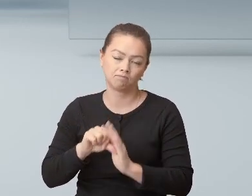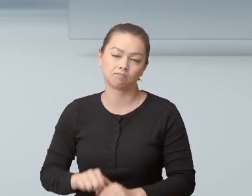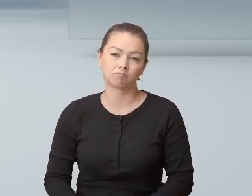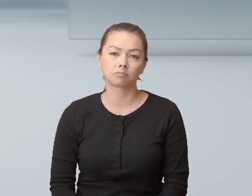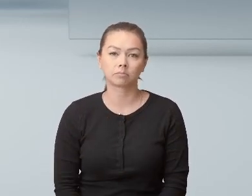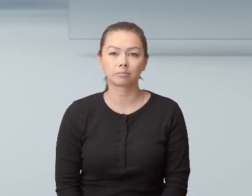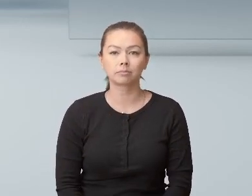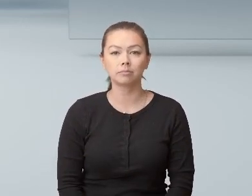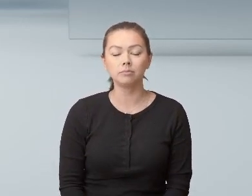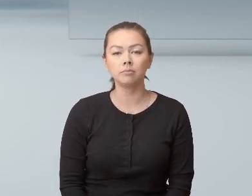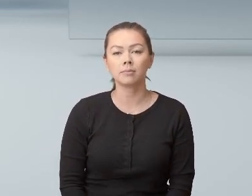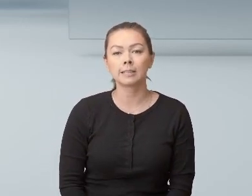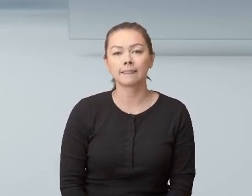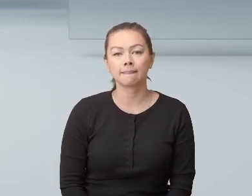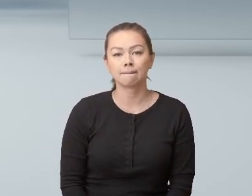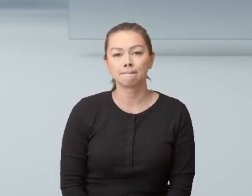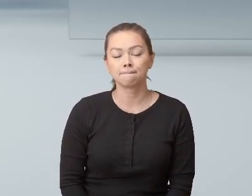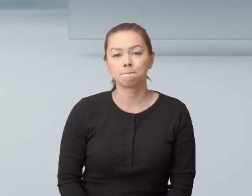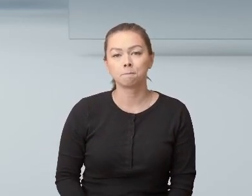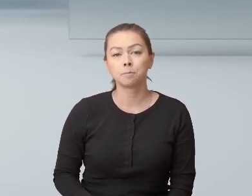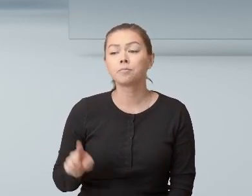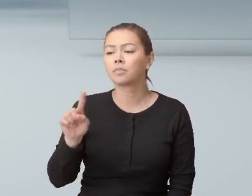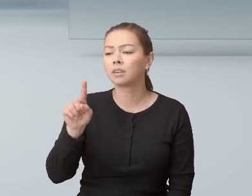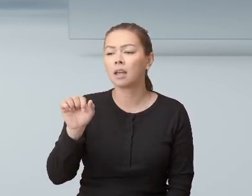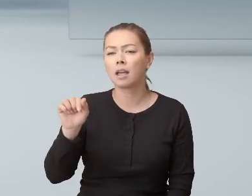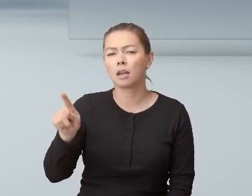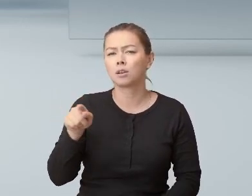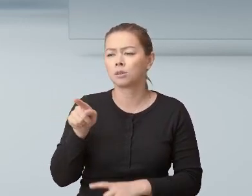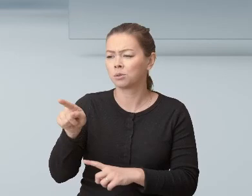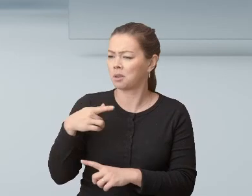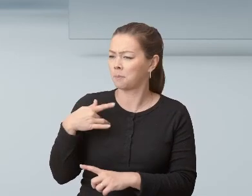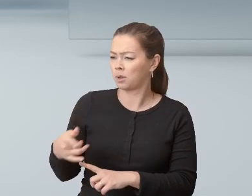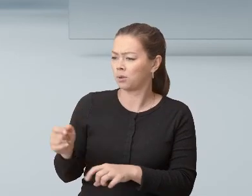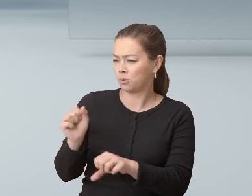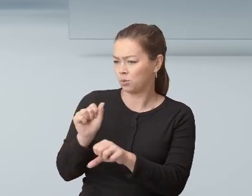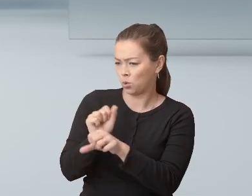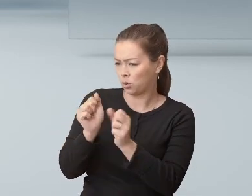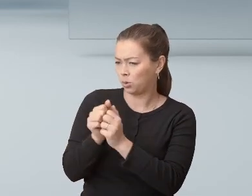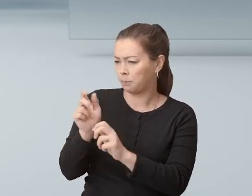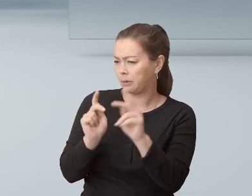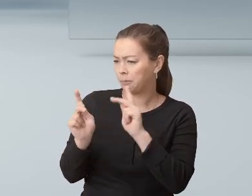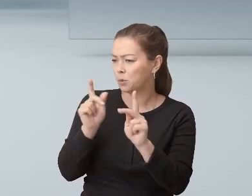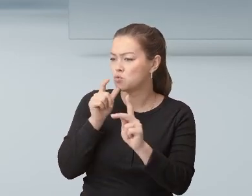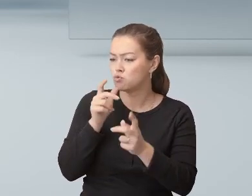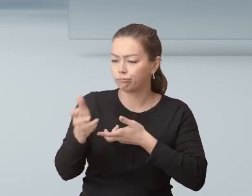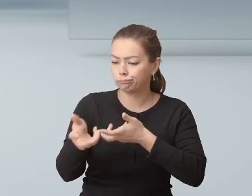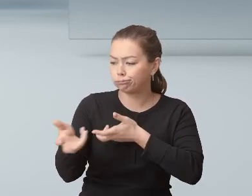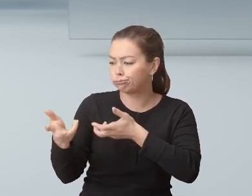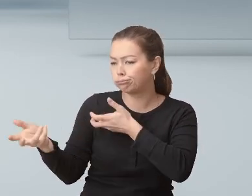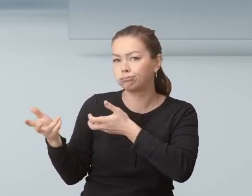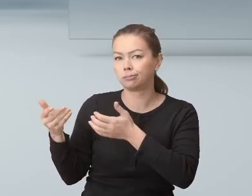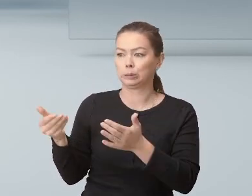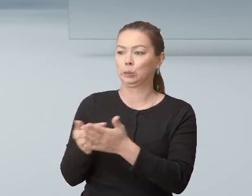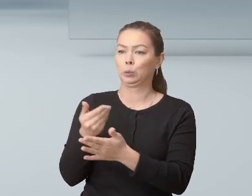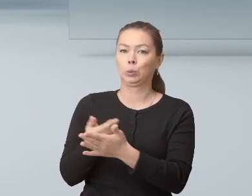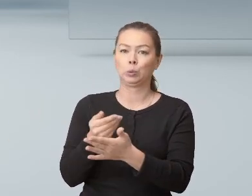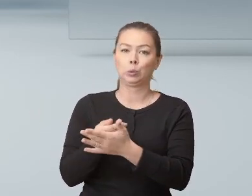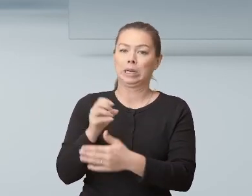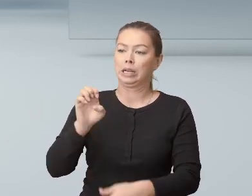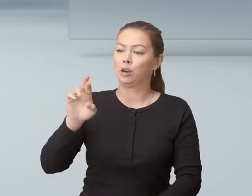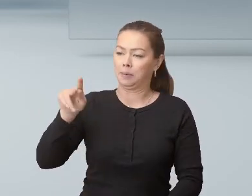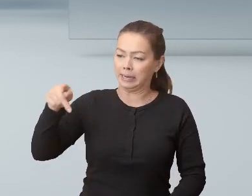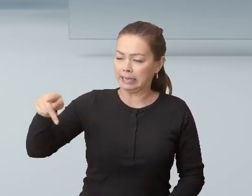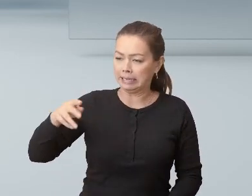and Zach, you work with a lot of people that are new to the Microsoft ERP products. How it is being on a more